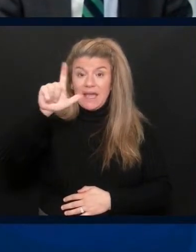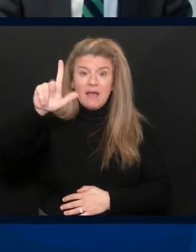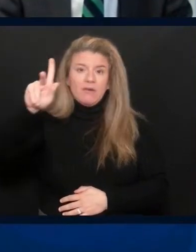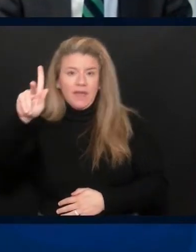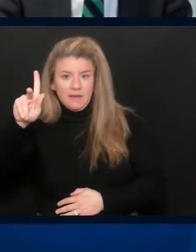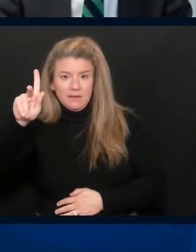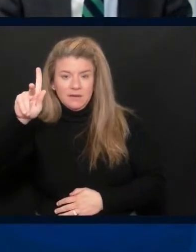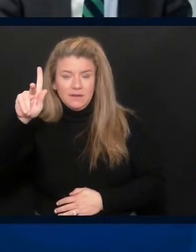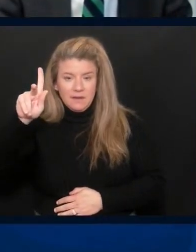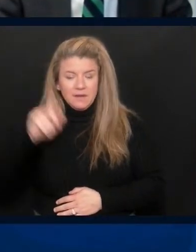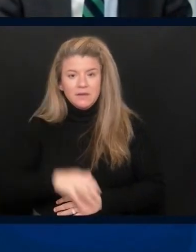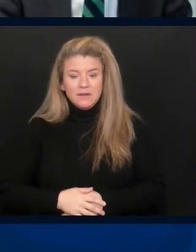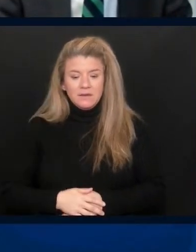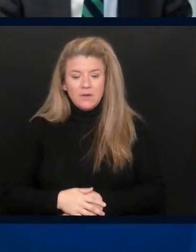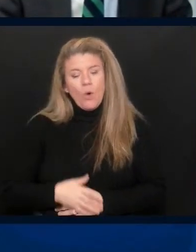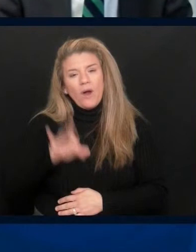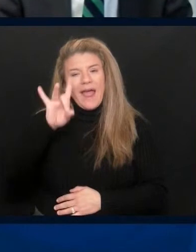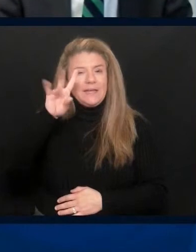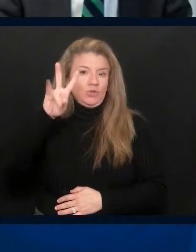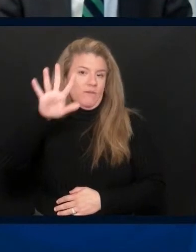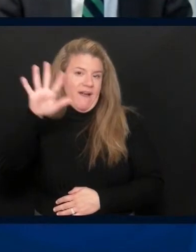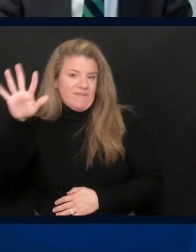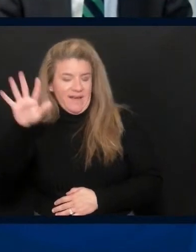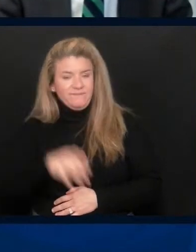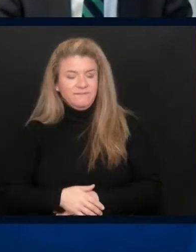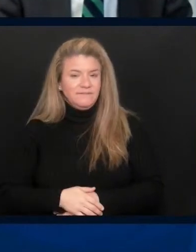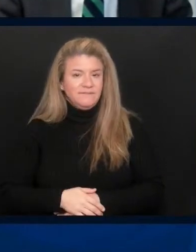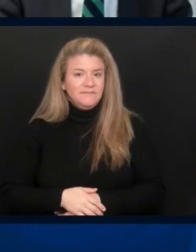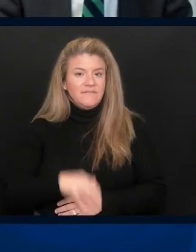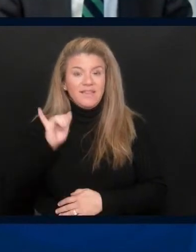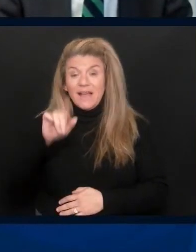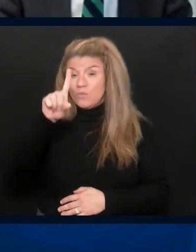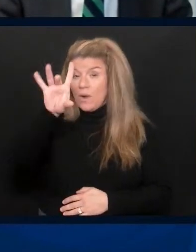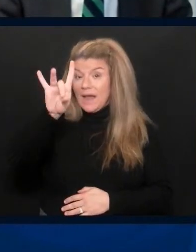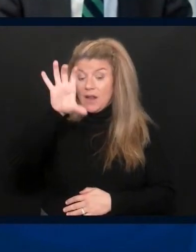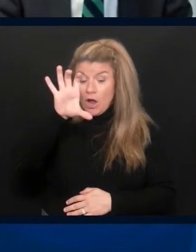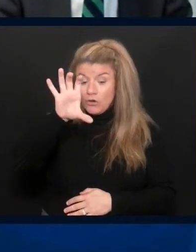1-800-273-TALK. TALK, or 8255. That is